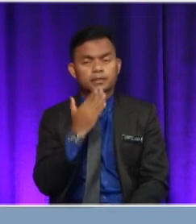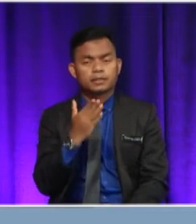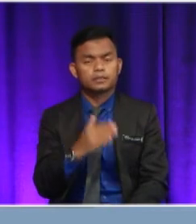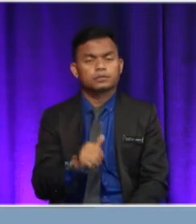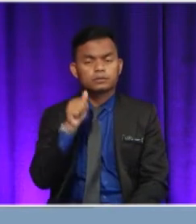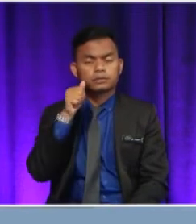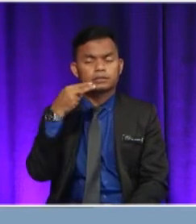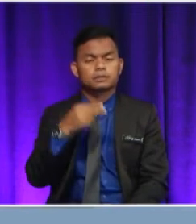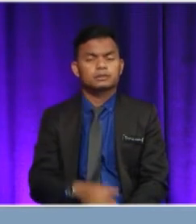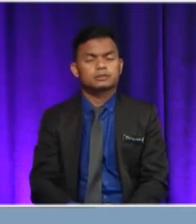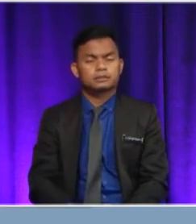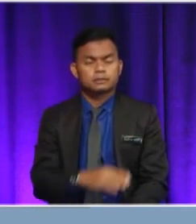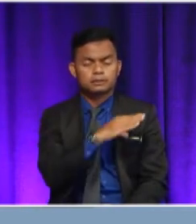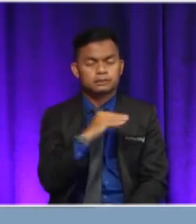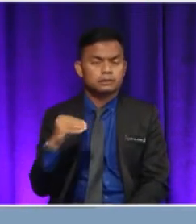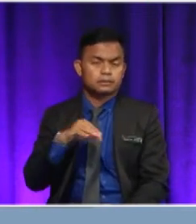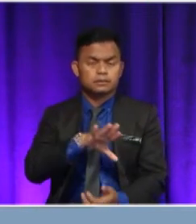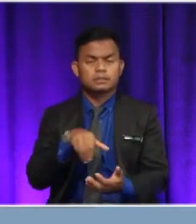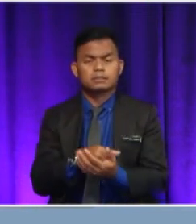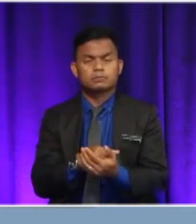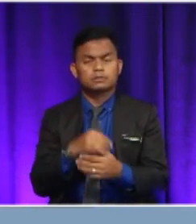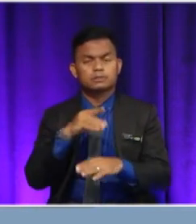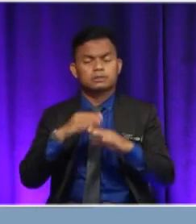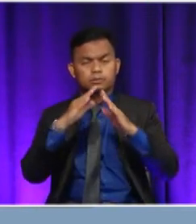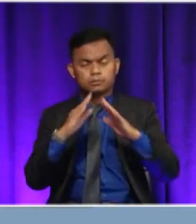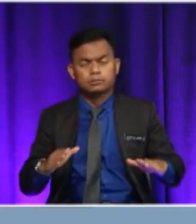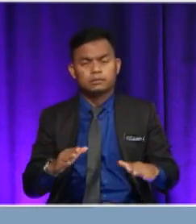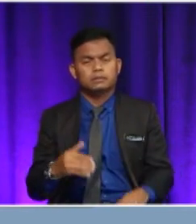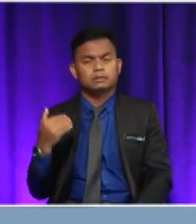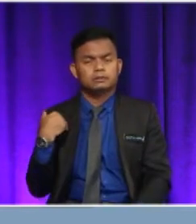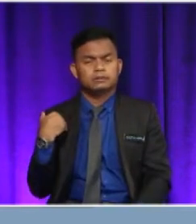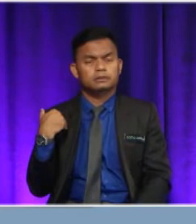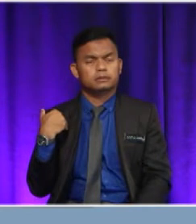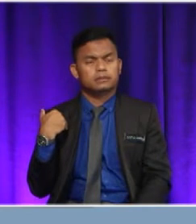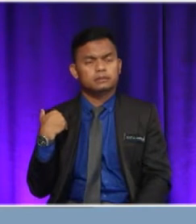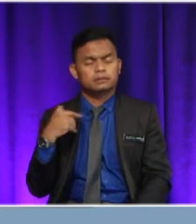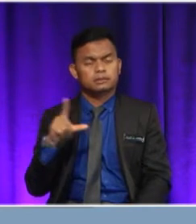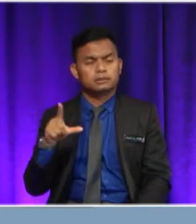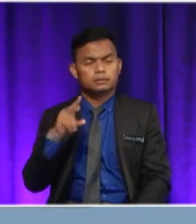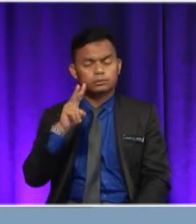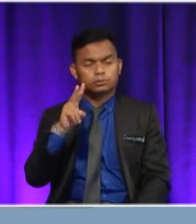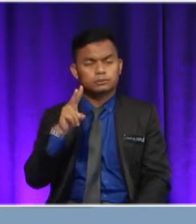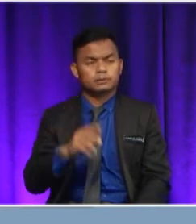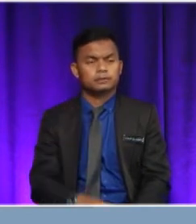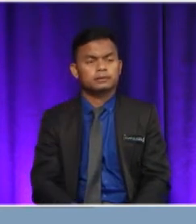So viewers at home, this is the second paragraph. So the answer to this would be this